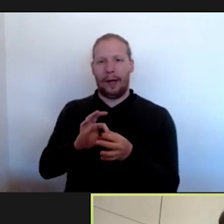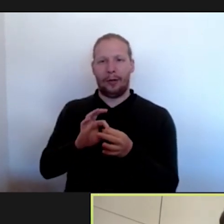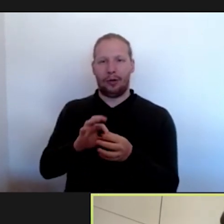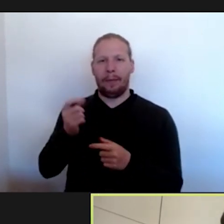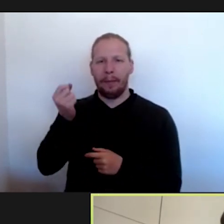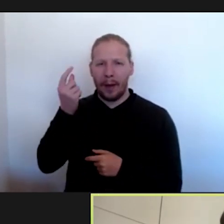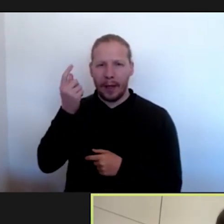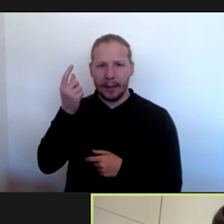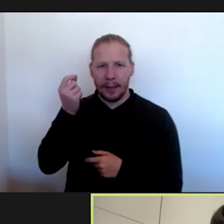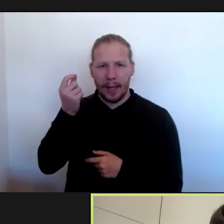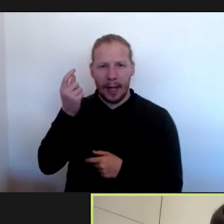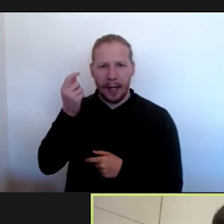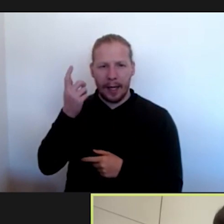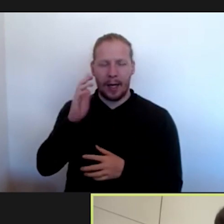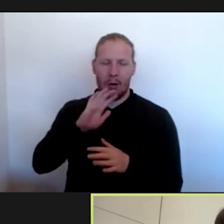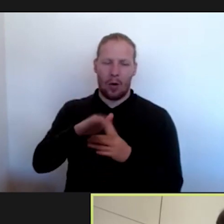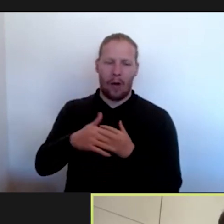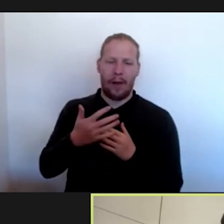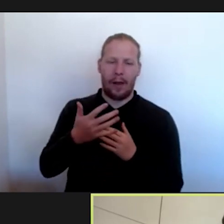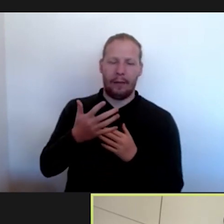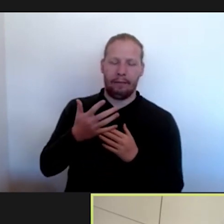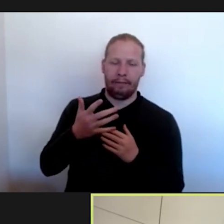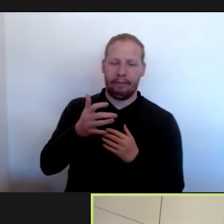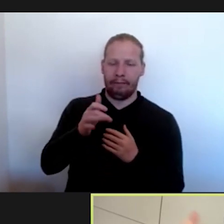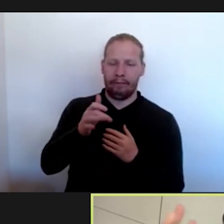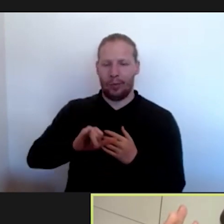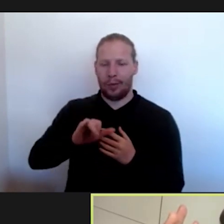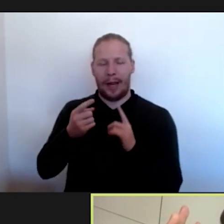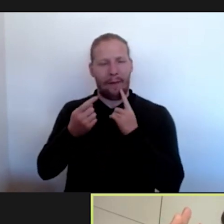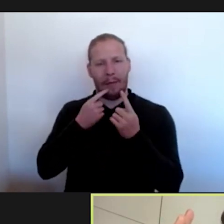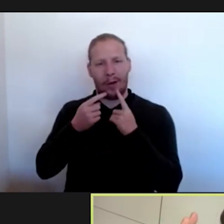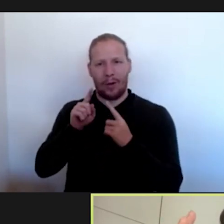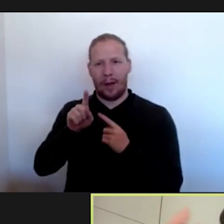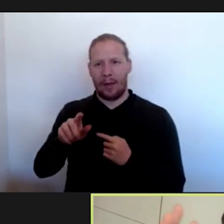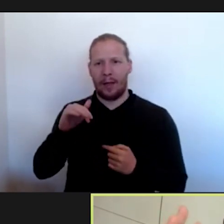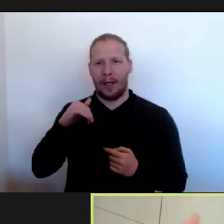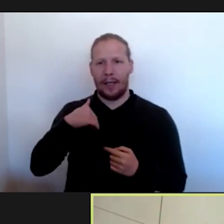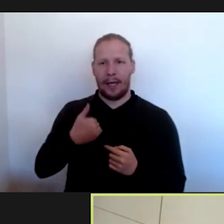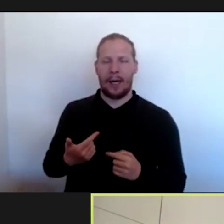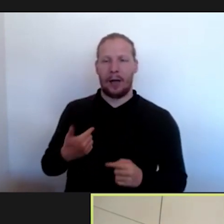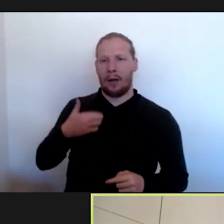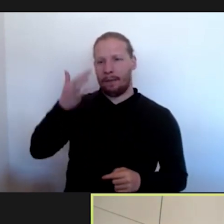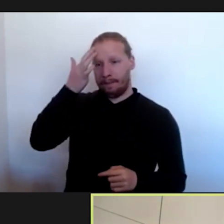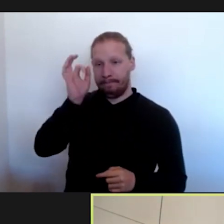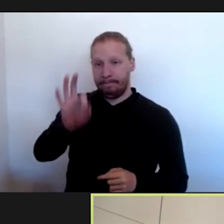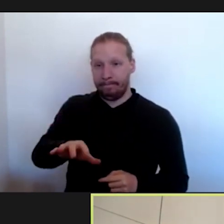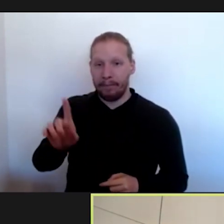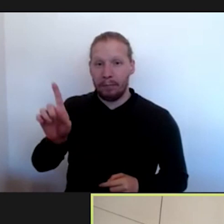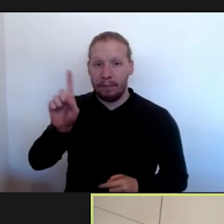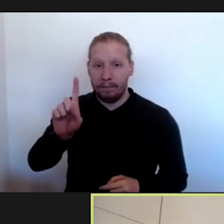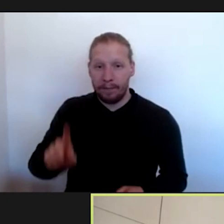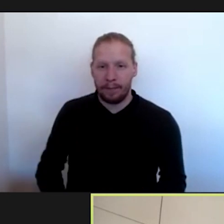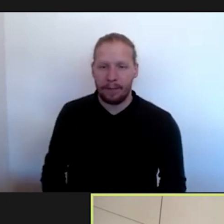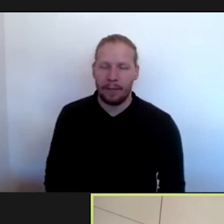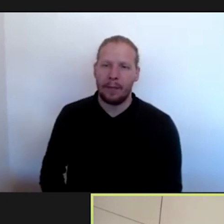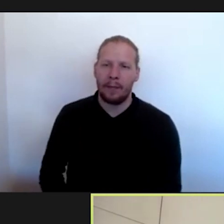understanding what information they need. So what I would suggest you have in that